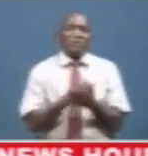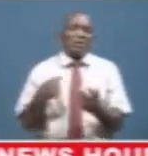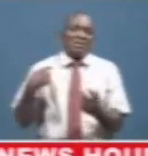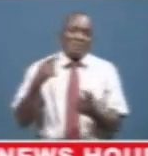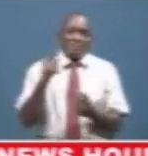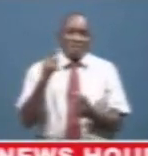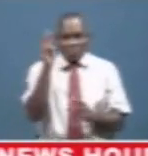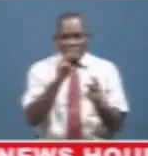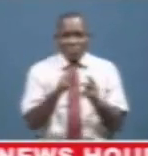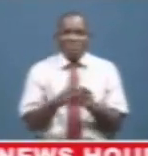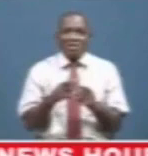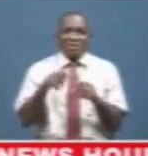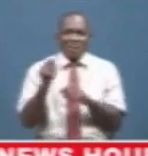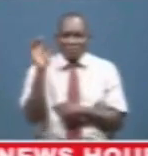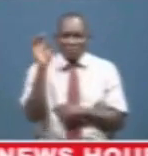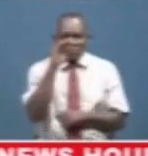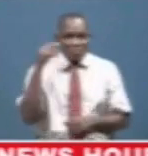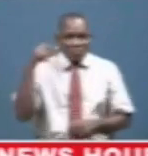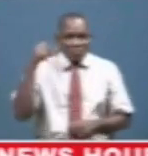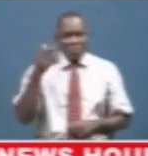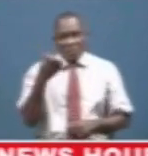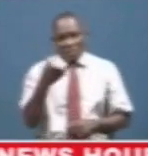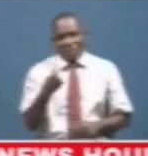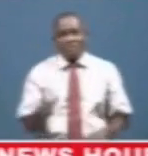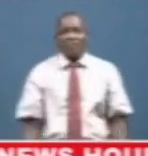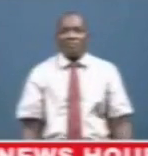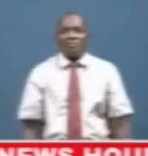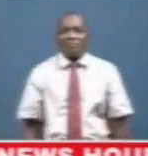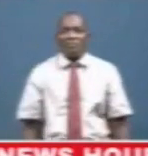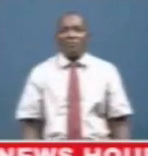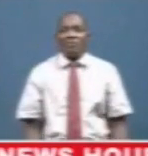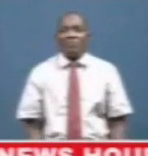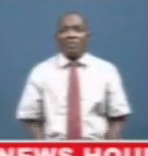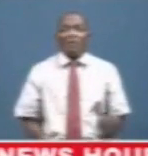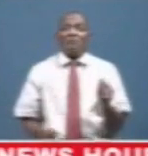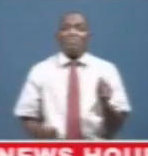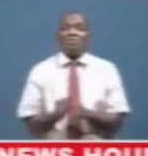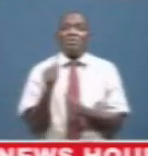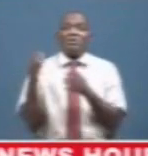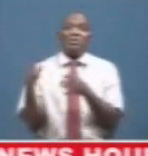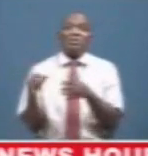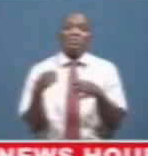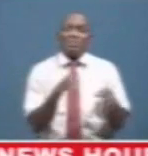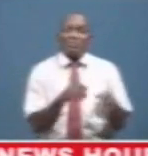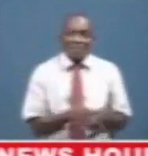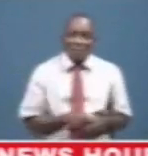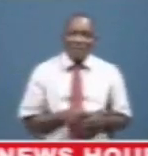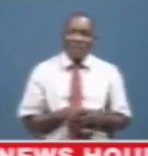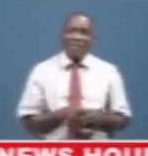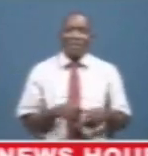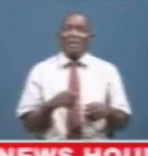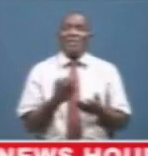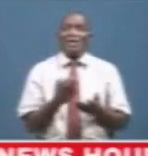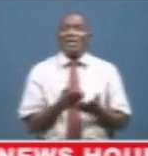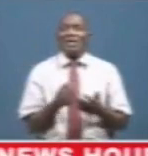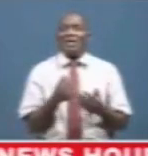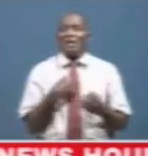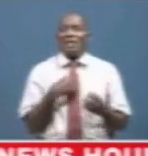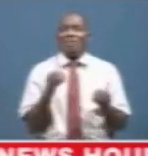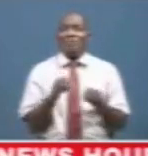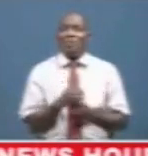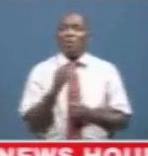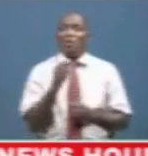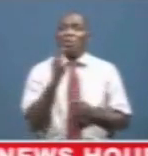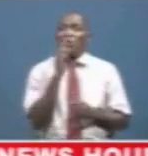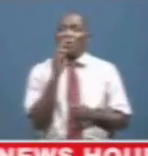mining reached its highest point in recent times. While most communities blessed with such natural resources now have no